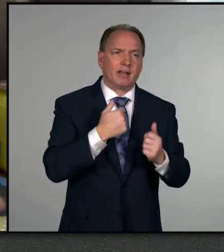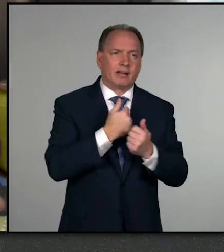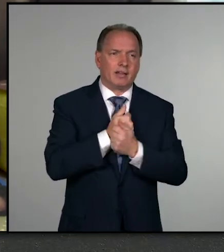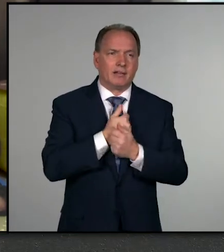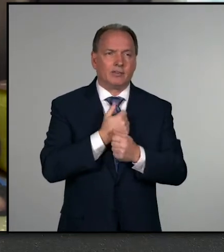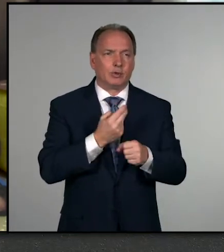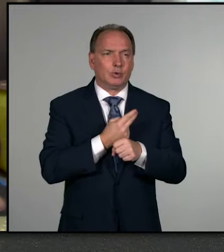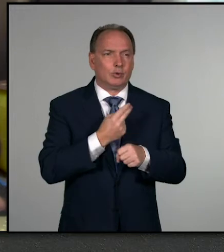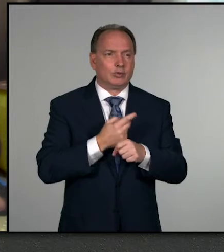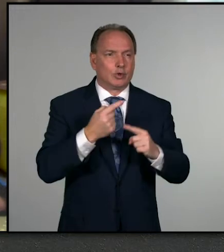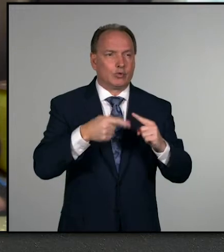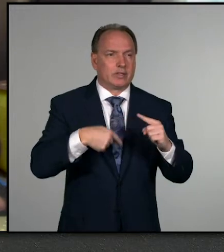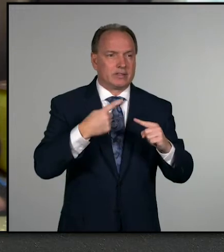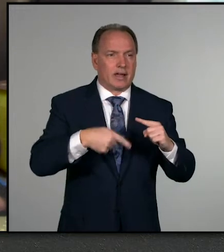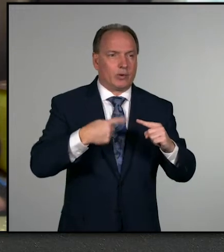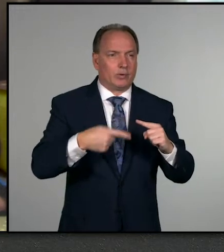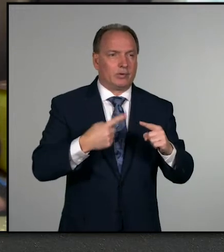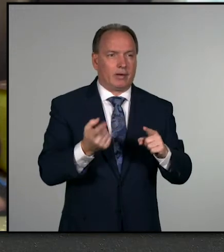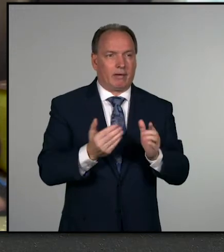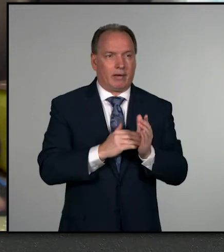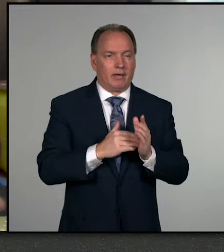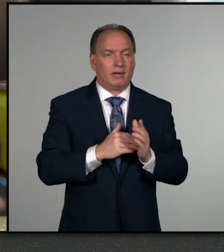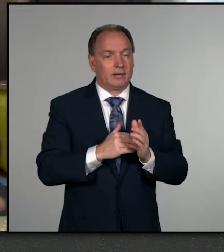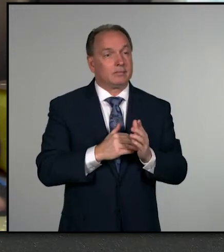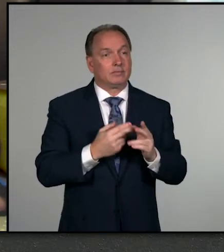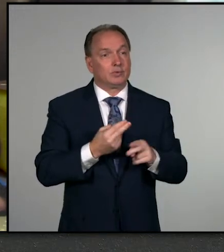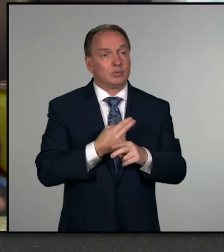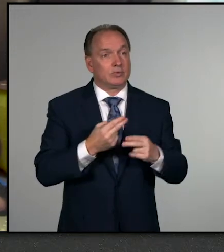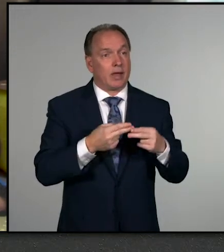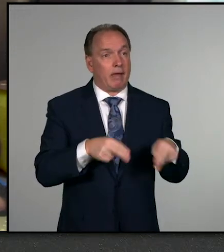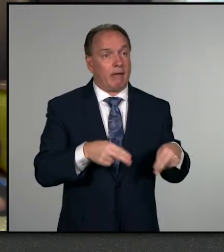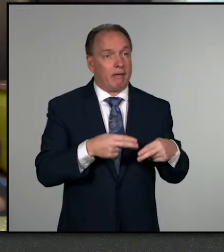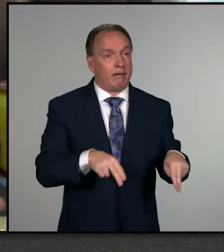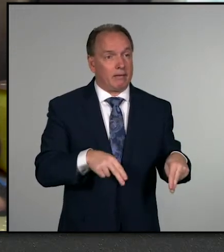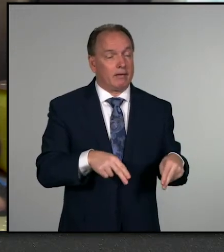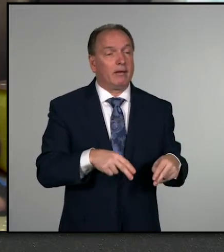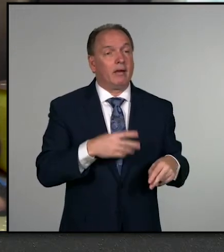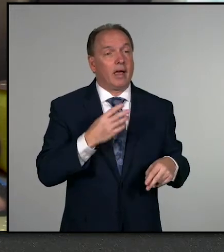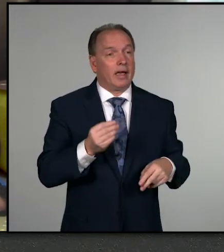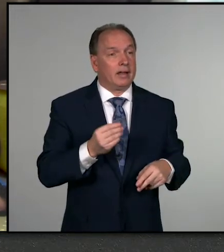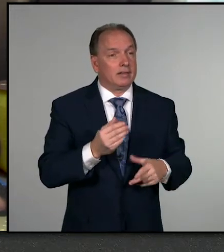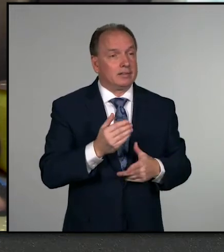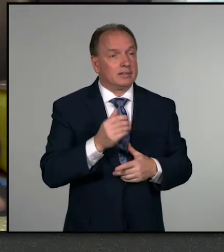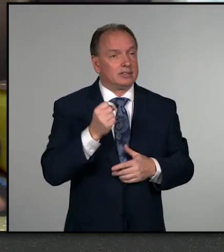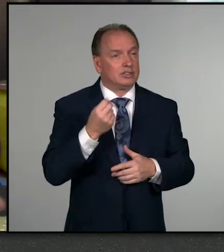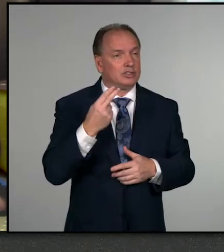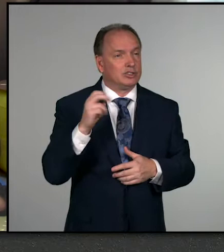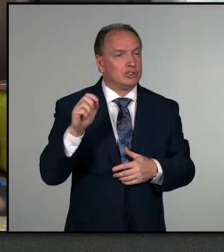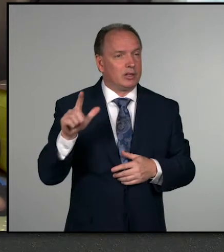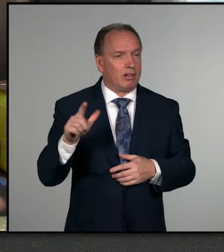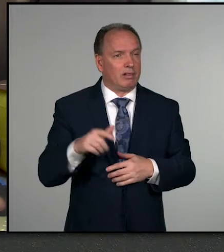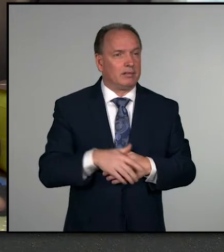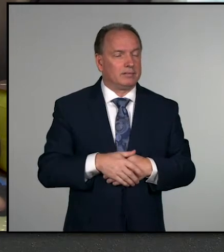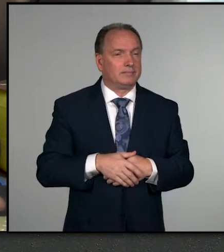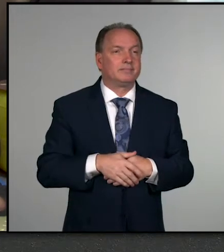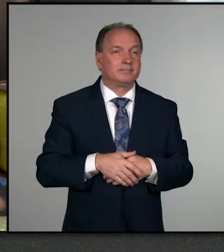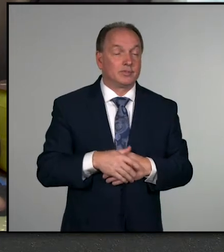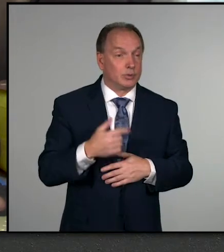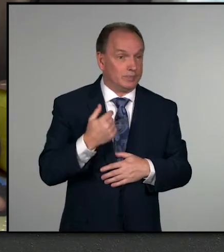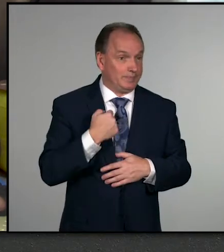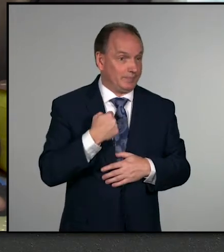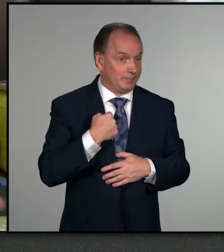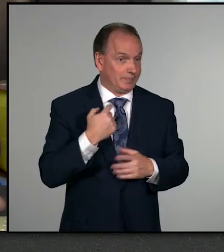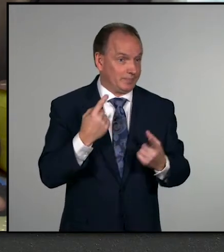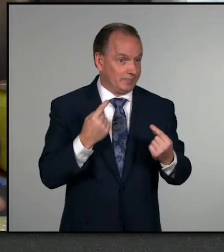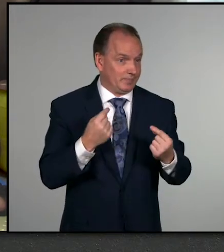to reuse them, and this is a great way to reuse an egg carton and some egg shells. So